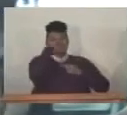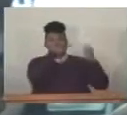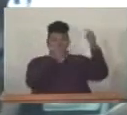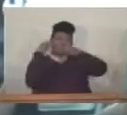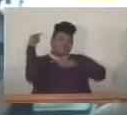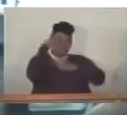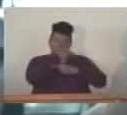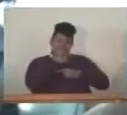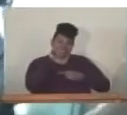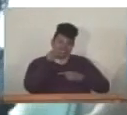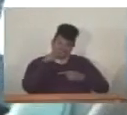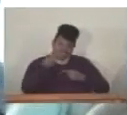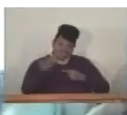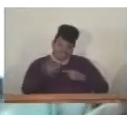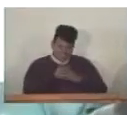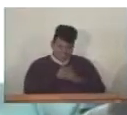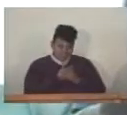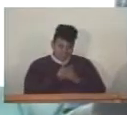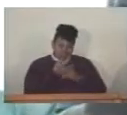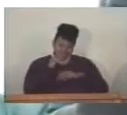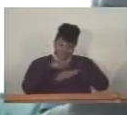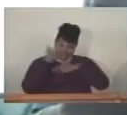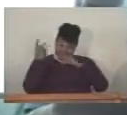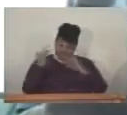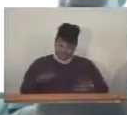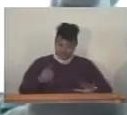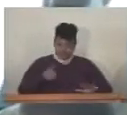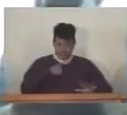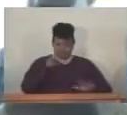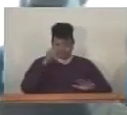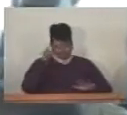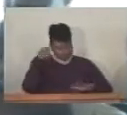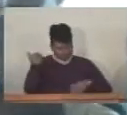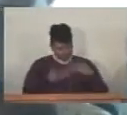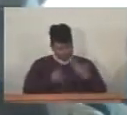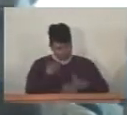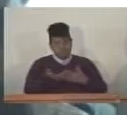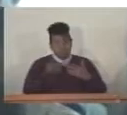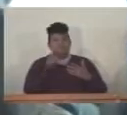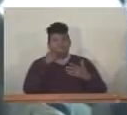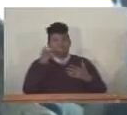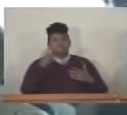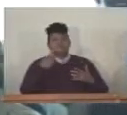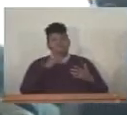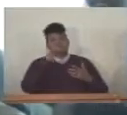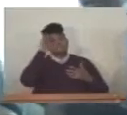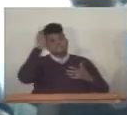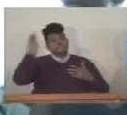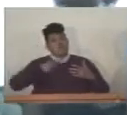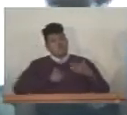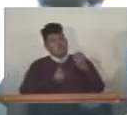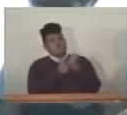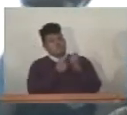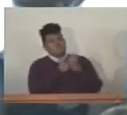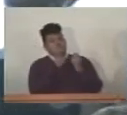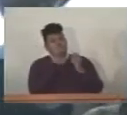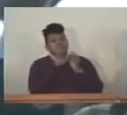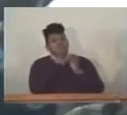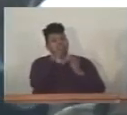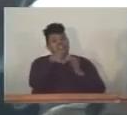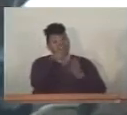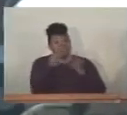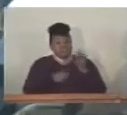know, at the end of the day, I think we need to move on and signal our support for the extension of these